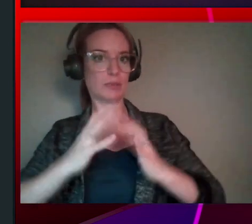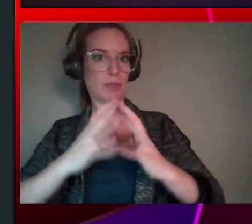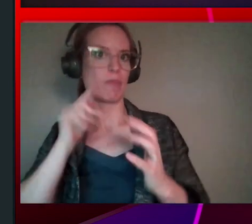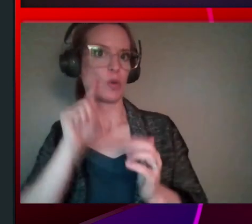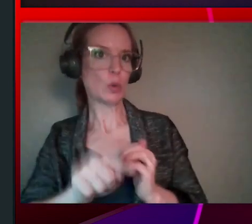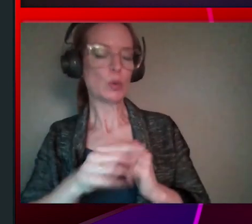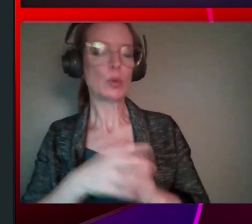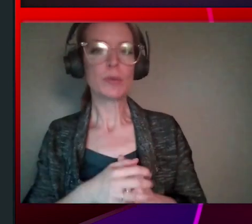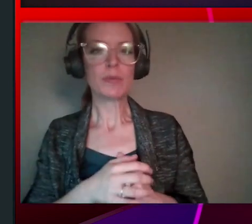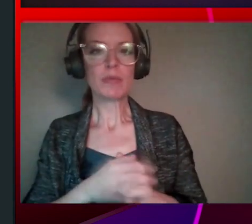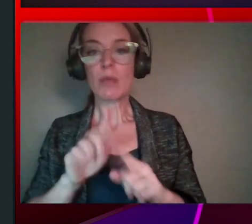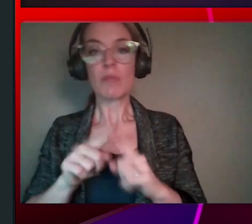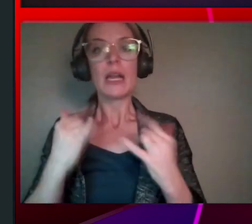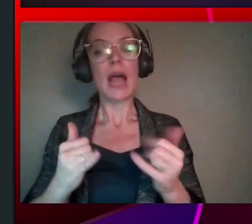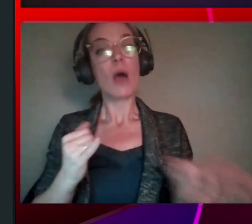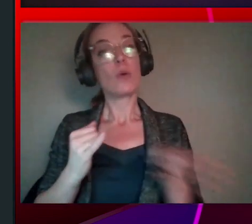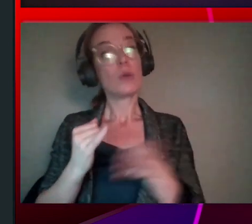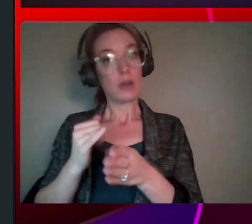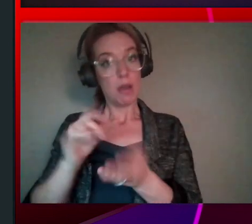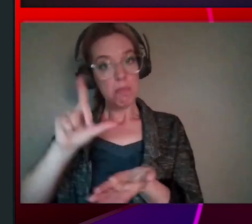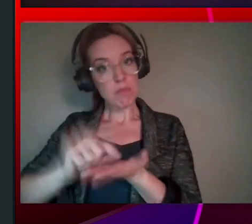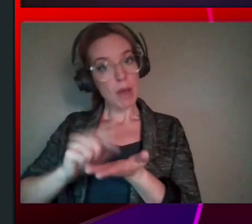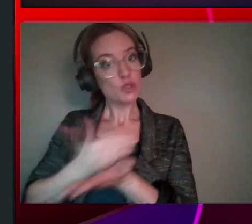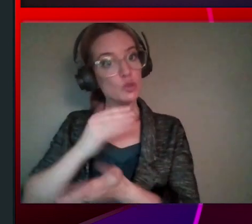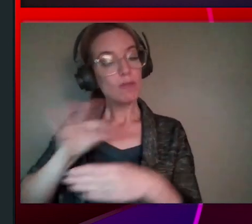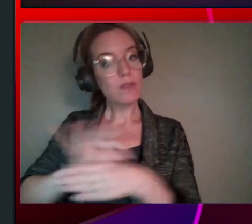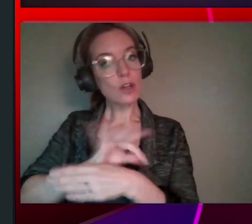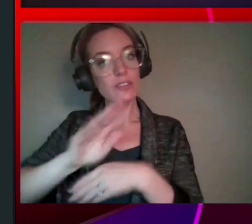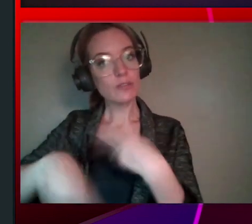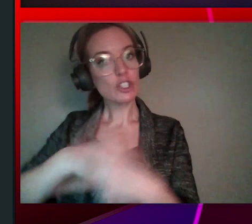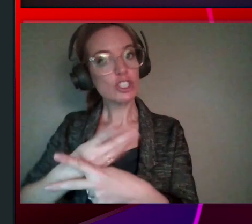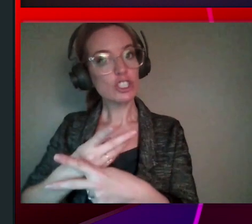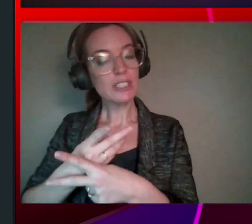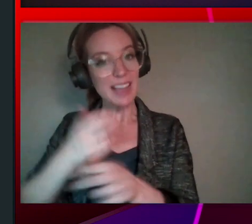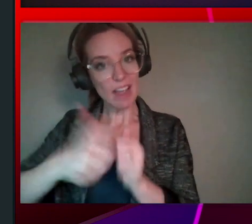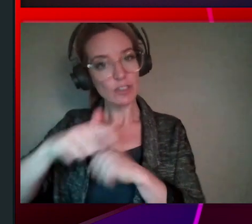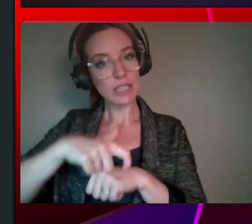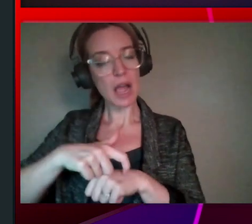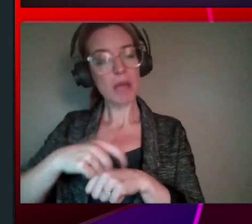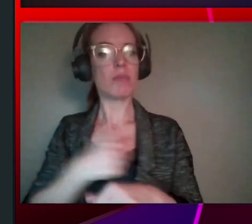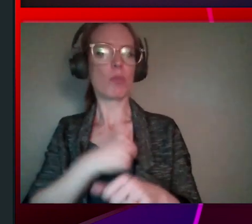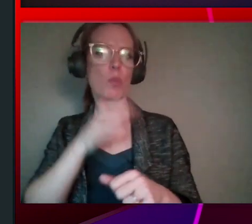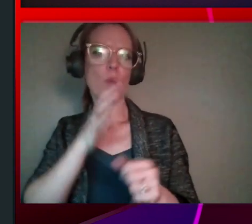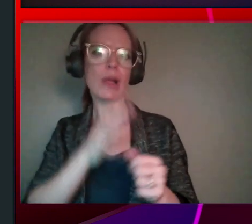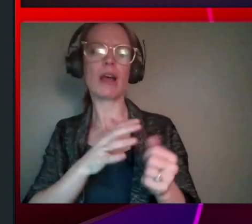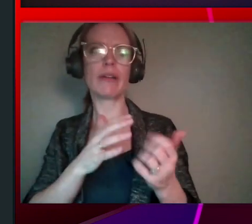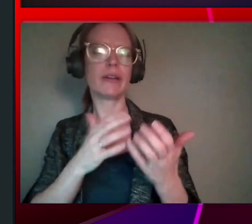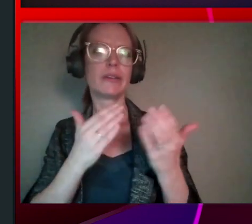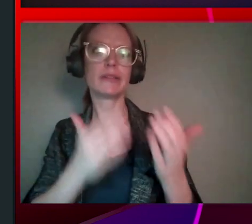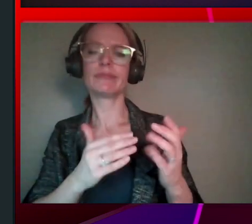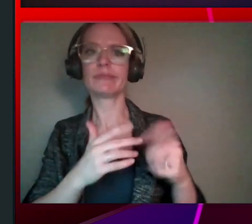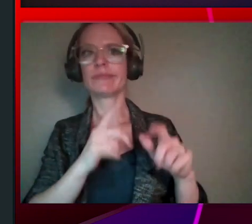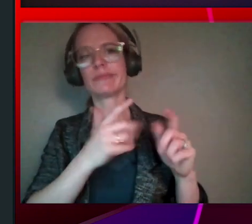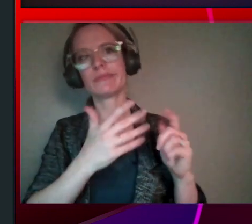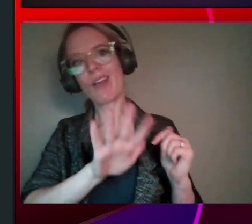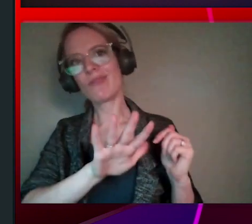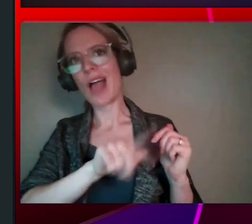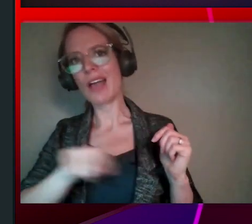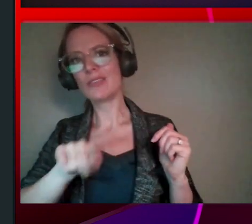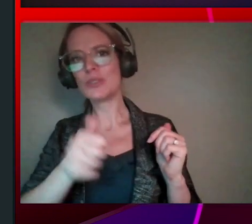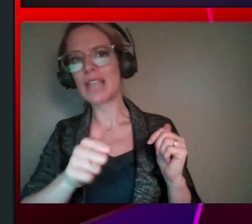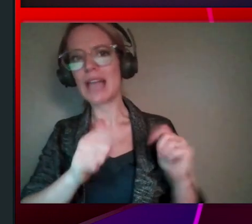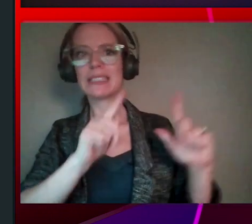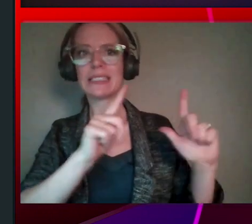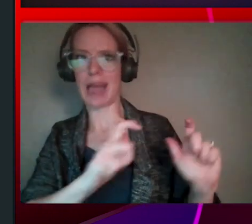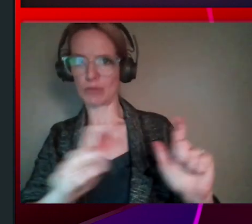time you publish a new function version, we're going to take 5 to 10 snapshot versions, 5 to 10